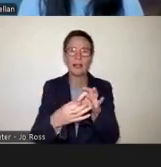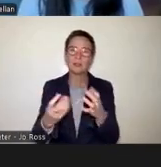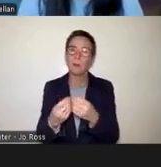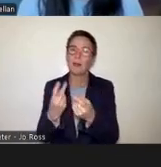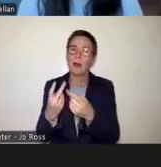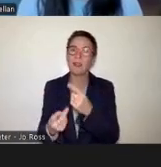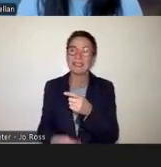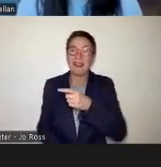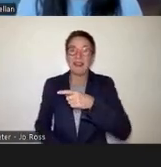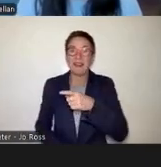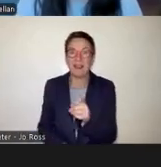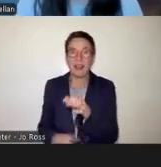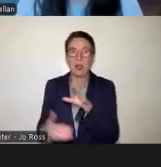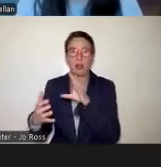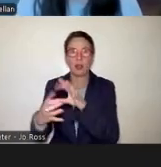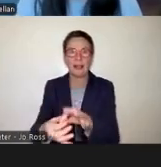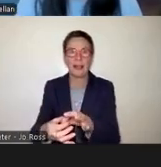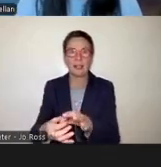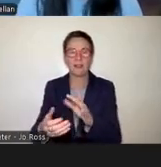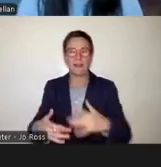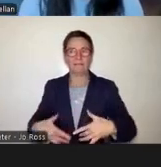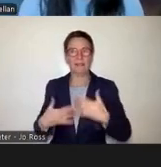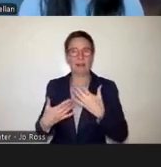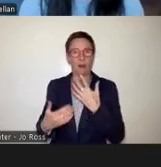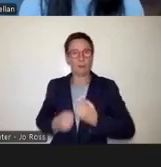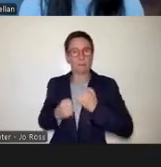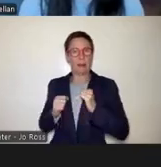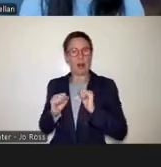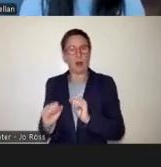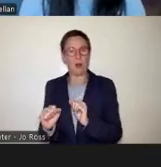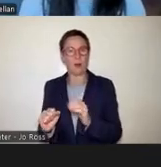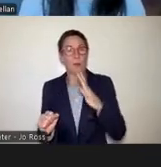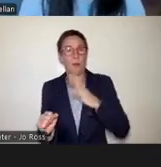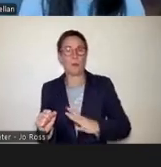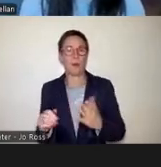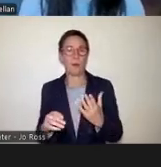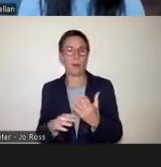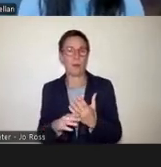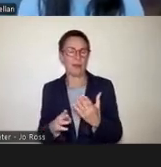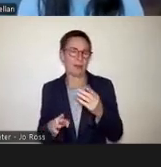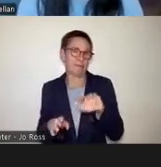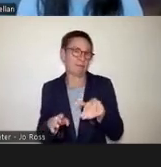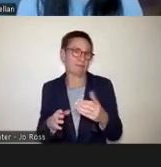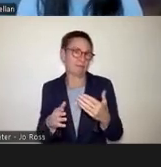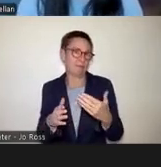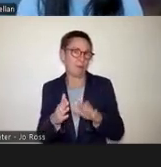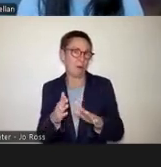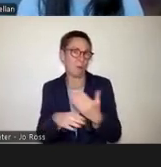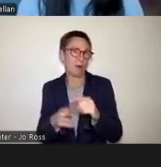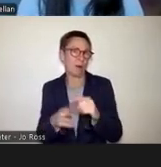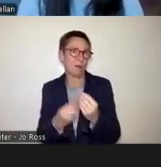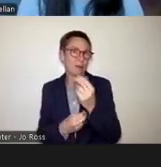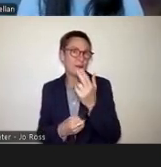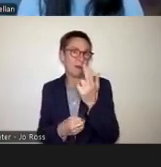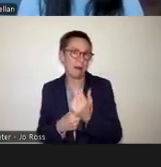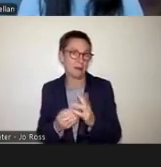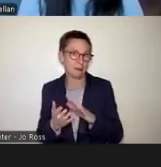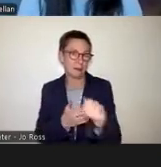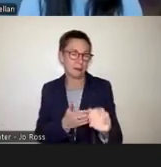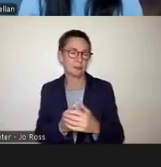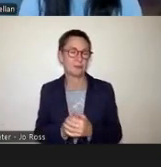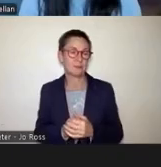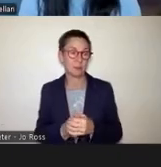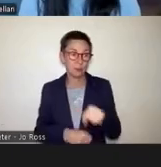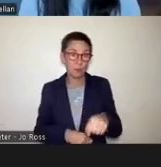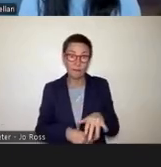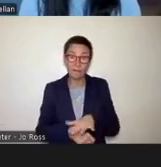connection and that feeling of belonging that we're looking at in our work with arts and culture. So understanding that for a family to want to